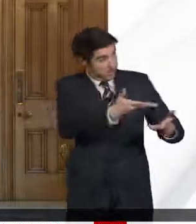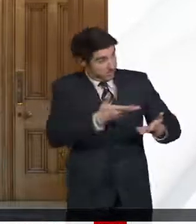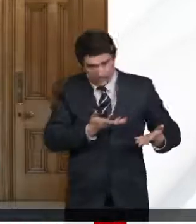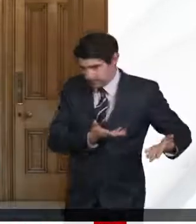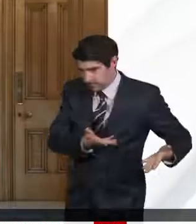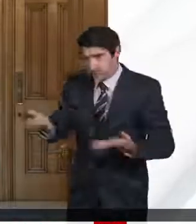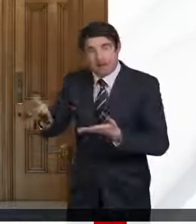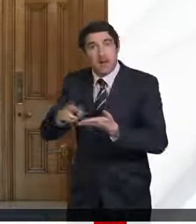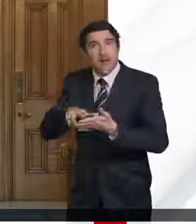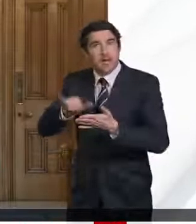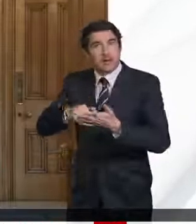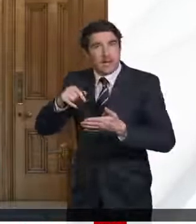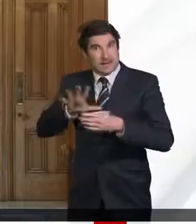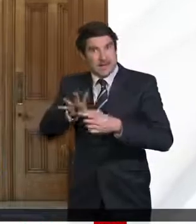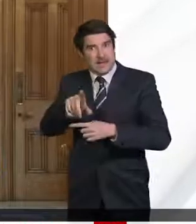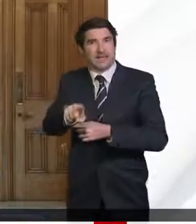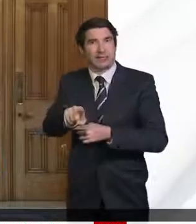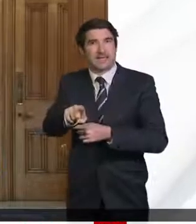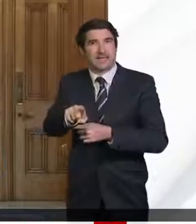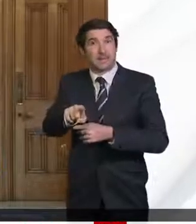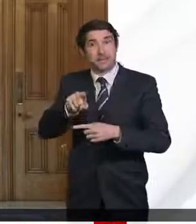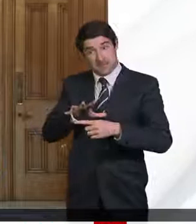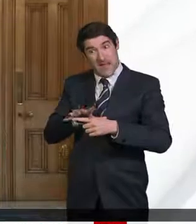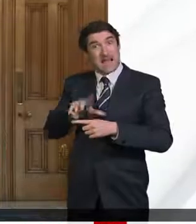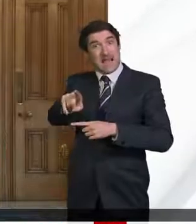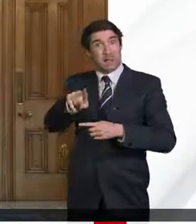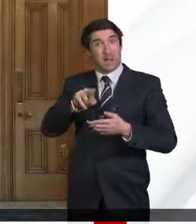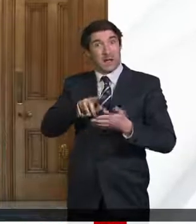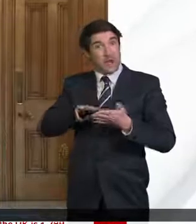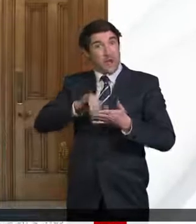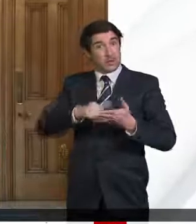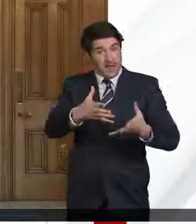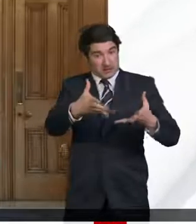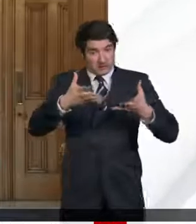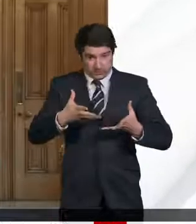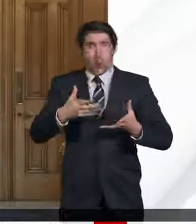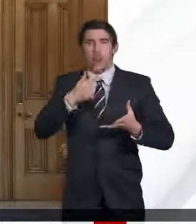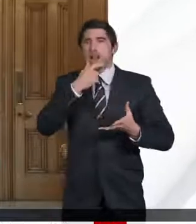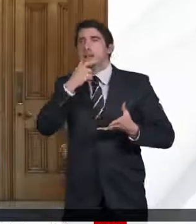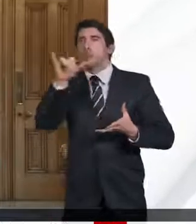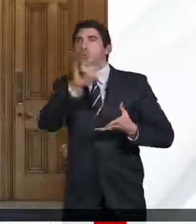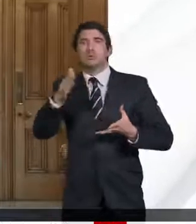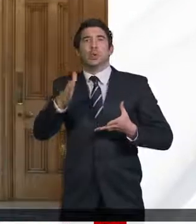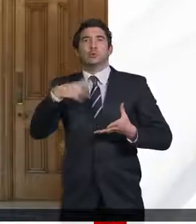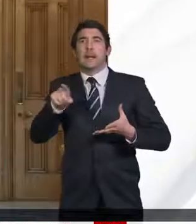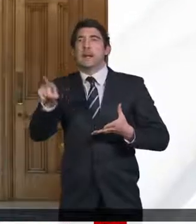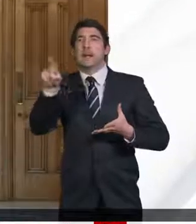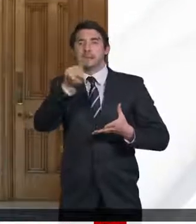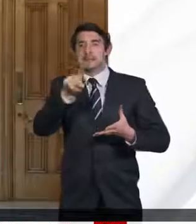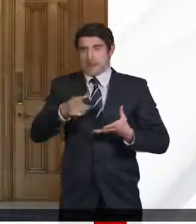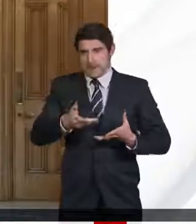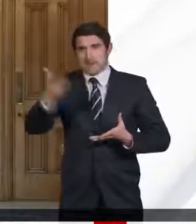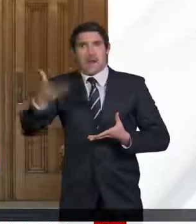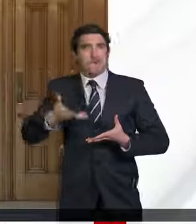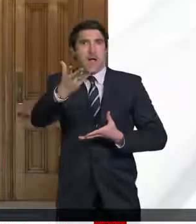week. From there, they will be rapidly distributed to the front line. And as well as increasing the capacity for ventilation, which helps